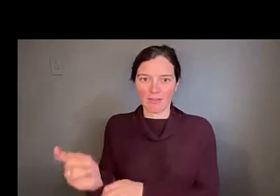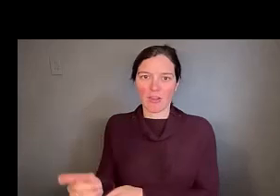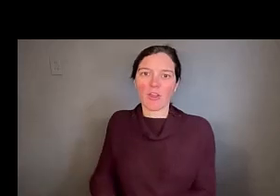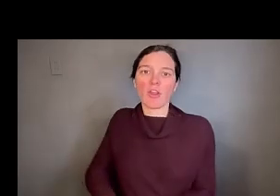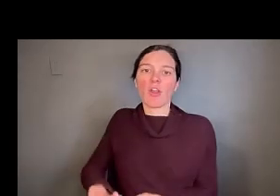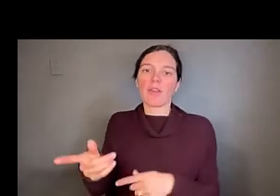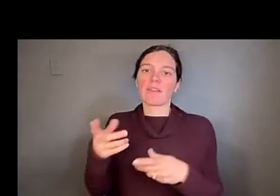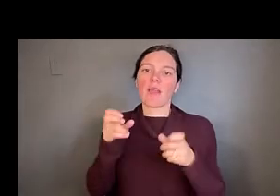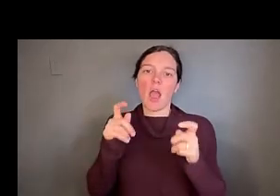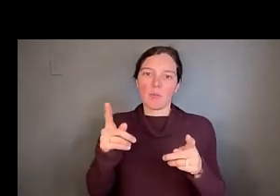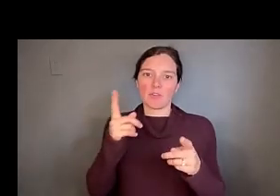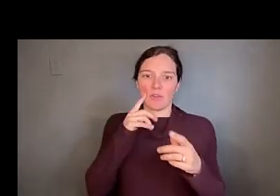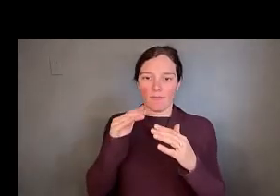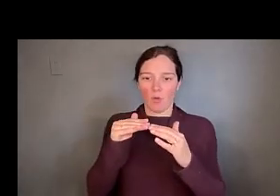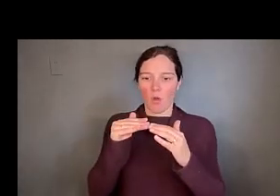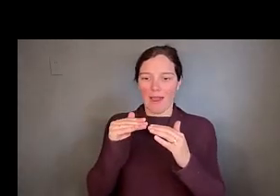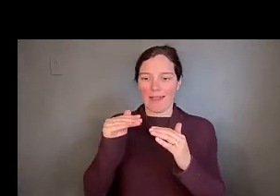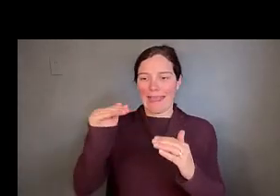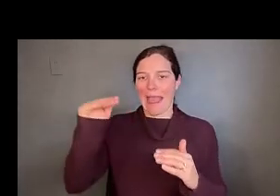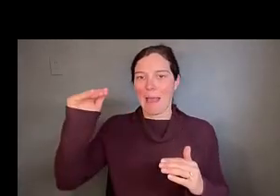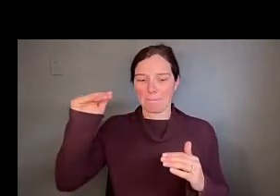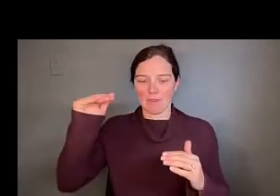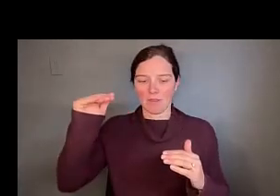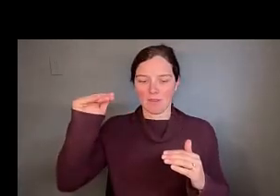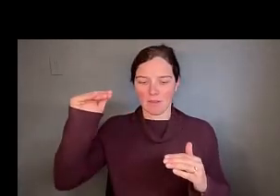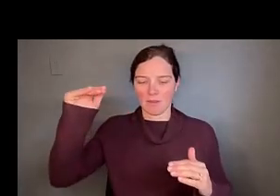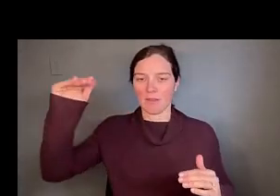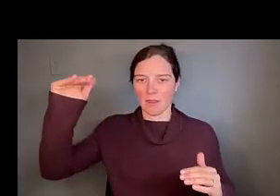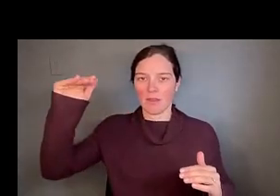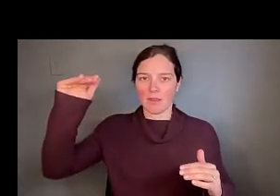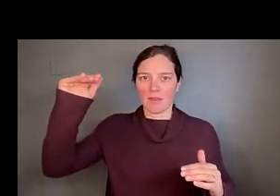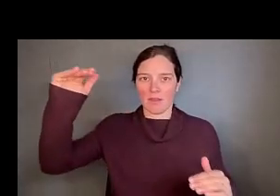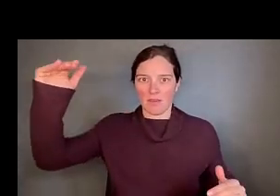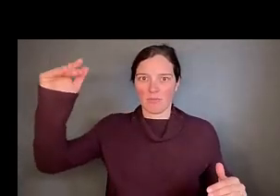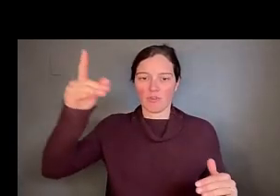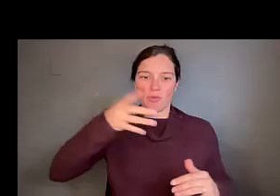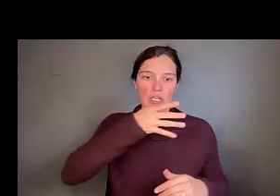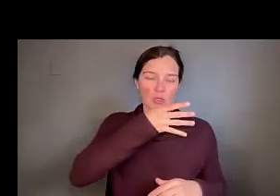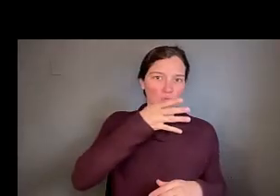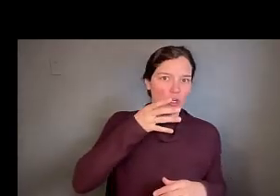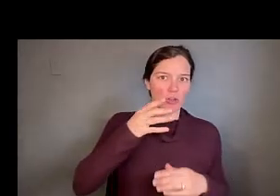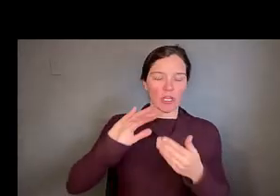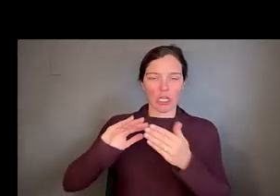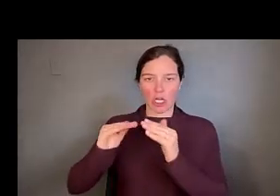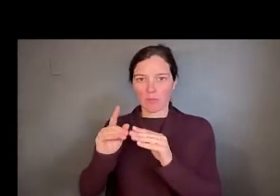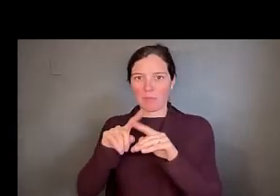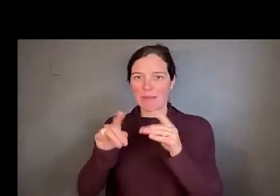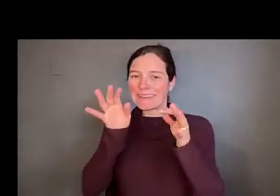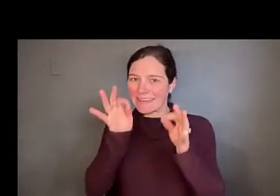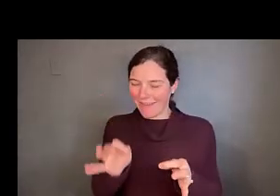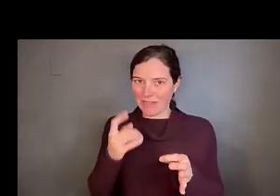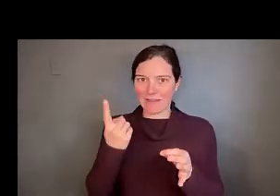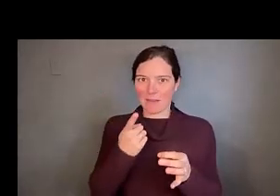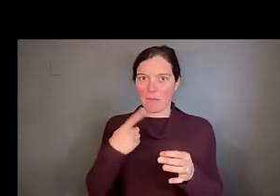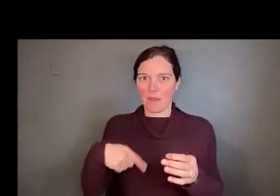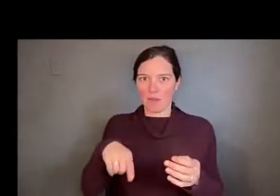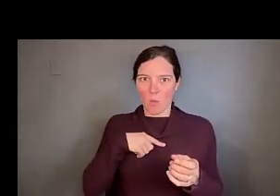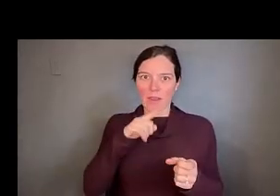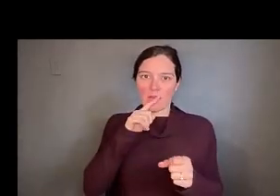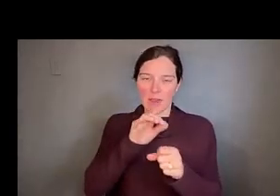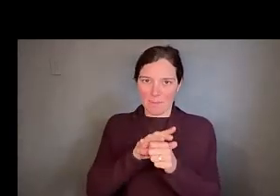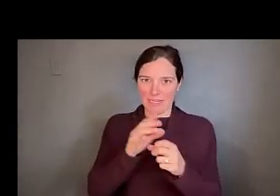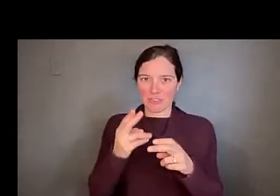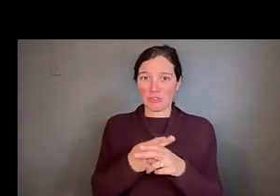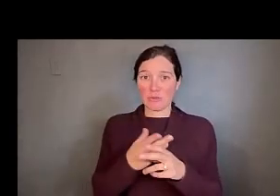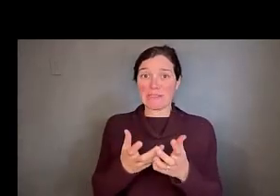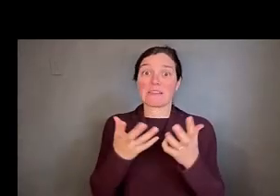greater gap to grow between the rural and urban, but it is definitely something that we are committed to using as